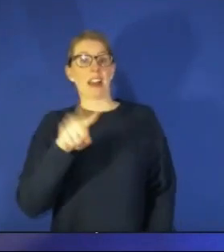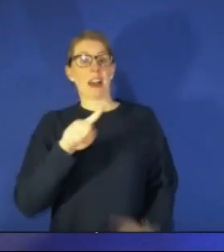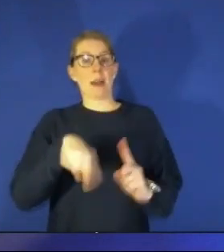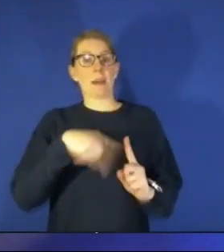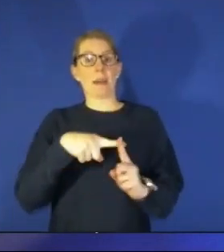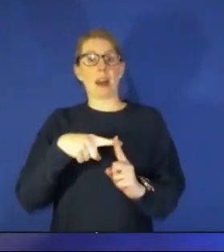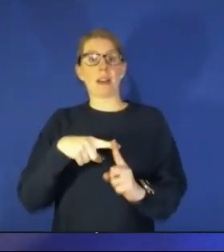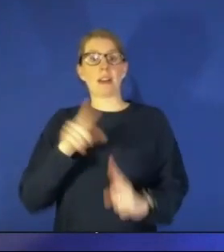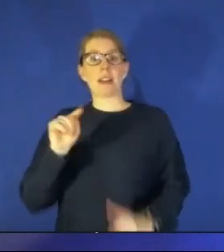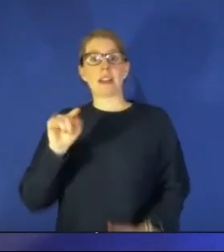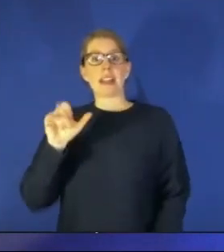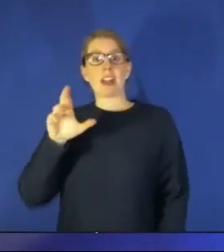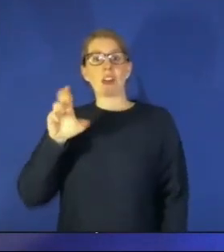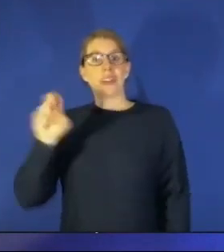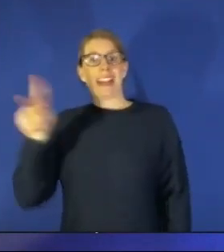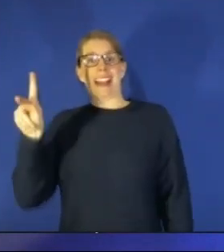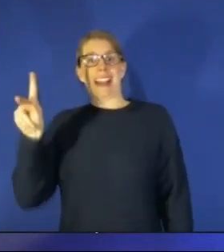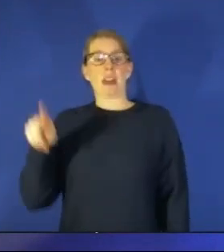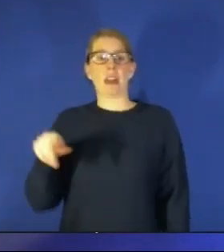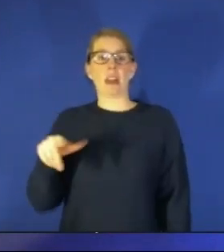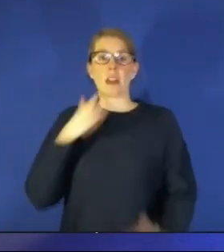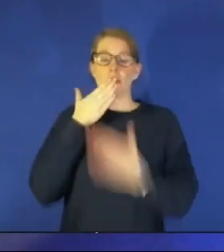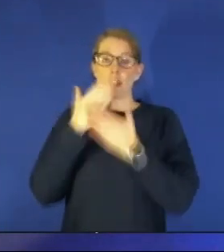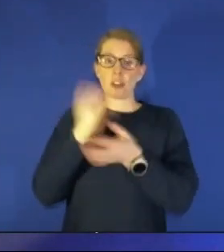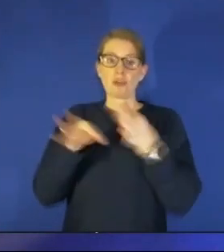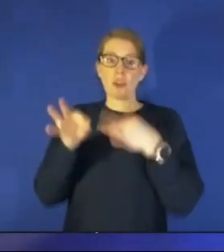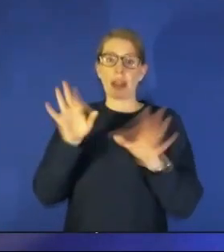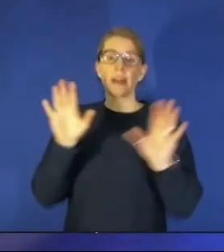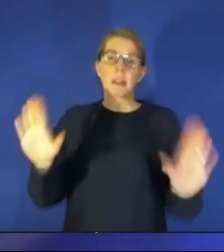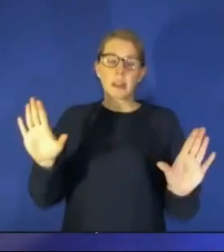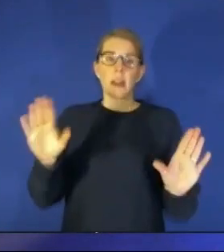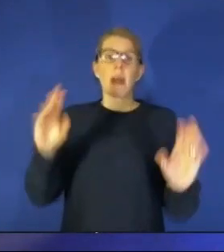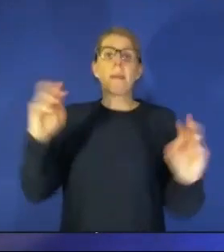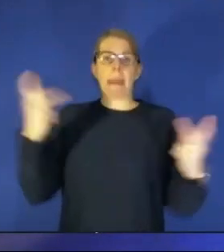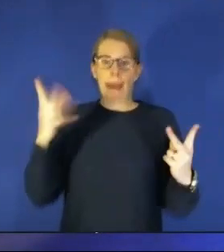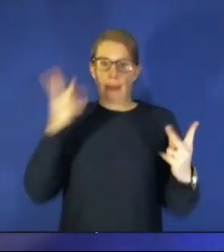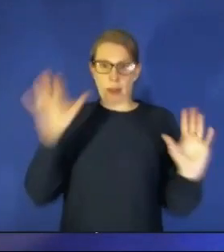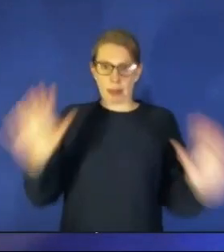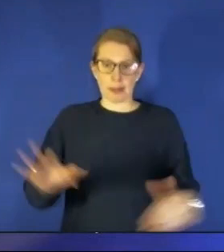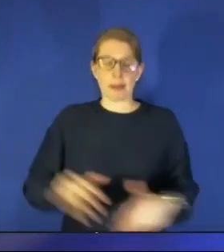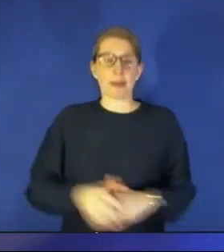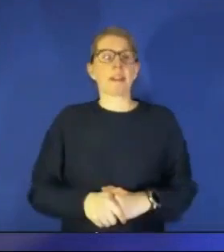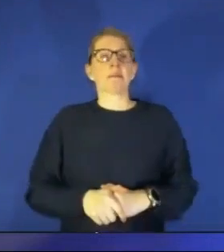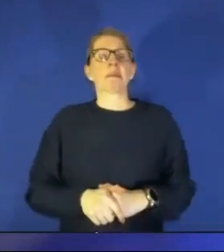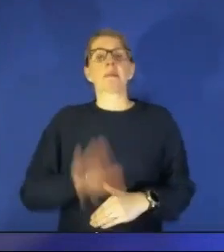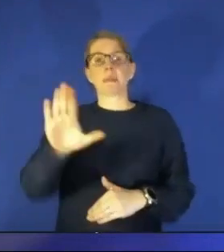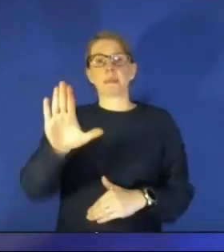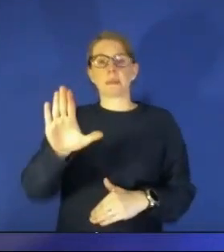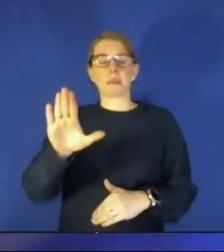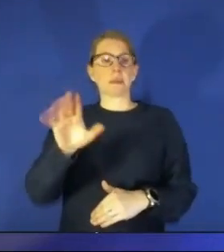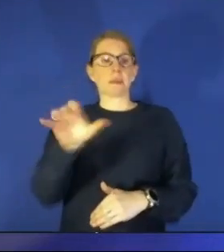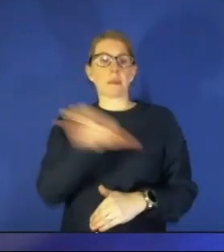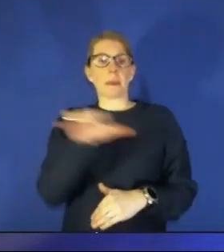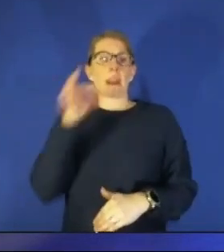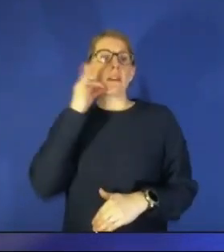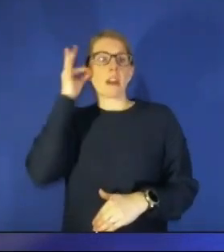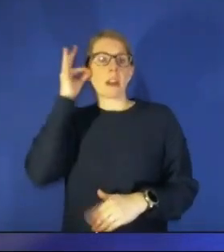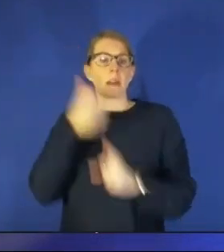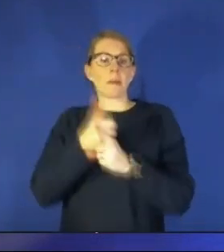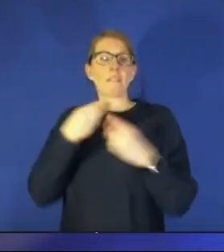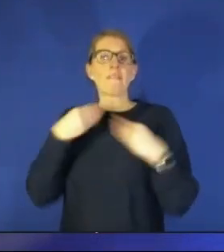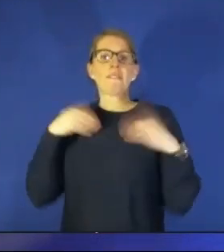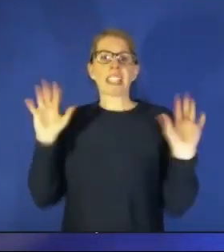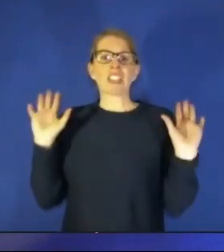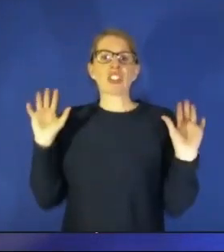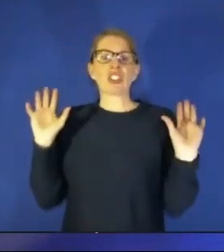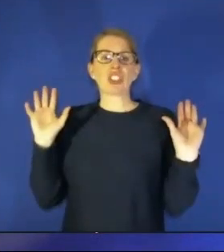and... Oh, yeah. No, it's Good okay. trade. We did fine. We're going to be back. Yeah. He's like all the rest of Chiefs fans now. He's over it. You got to move on. That's